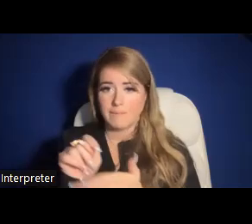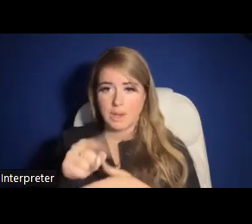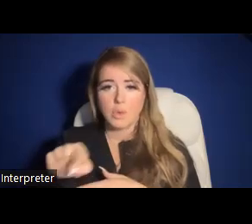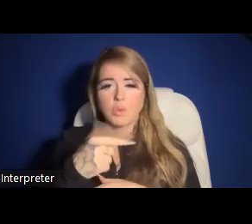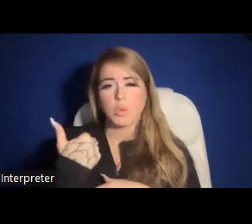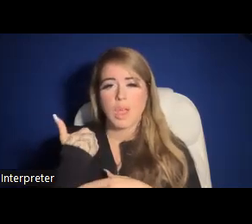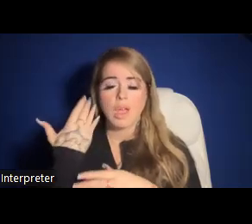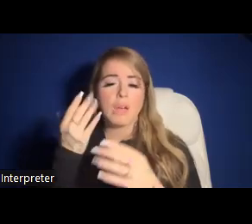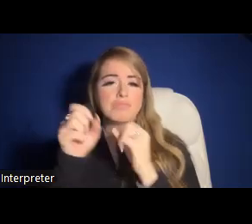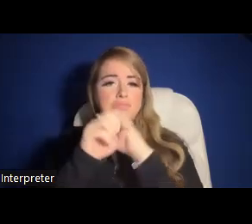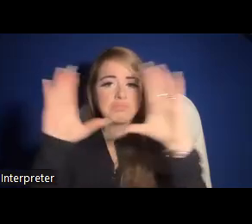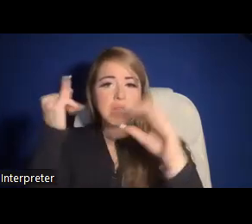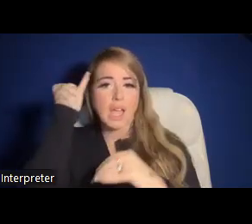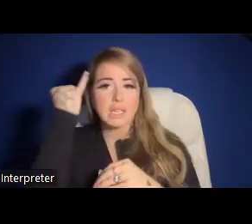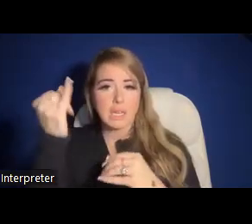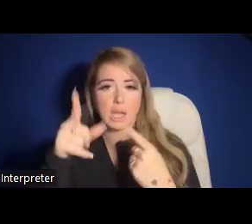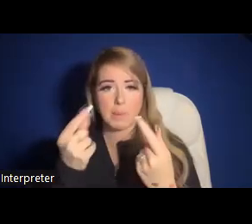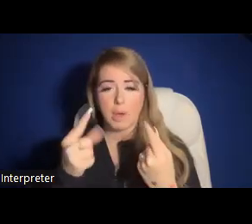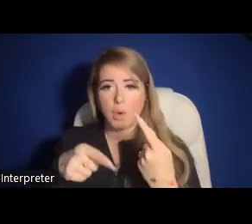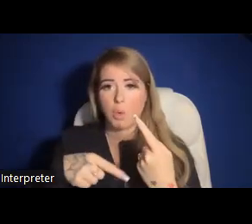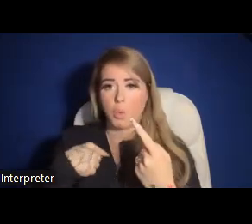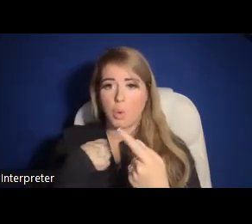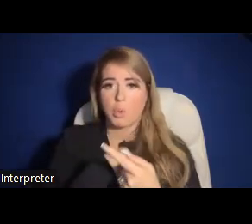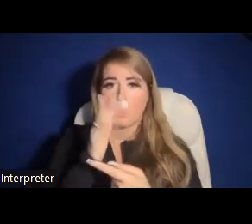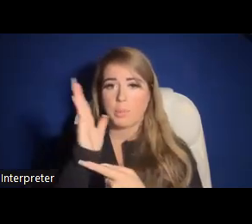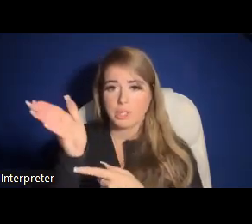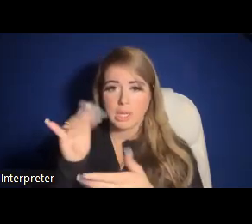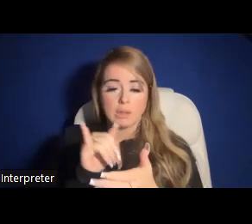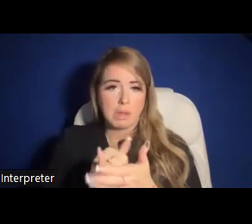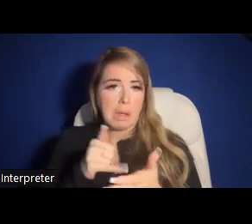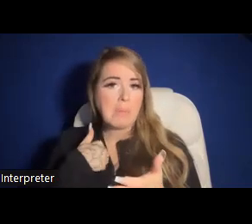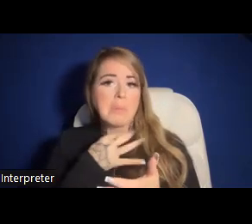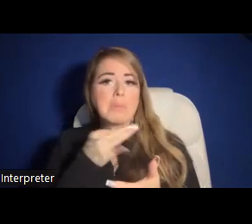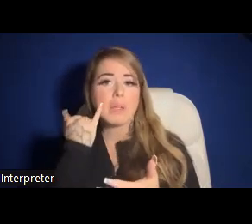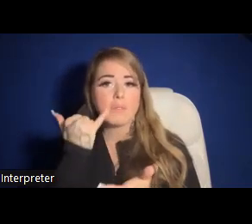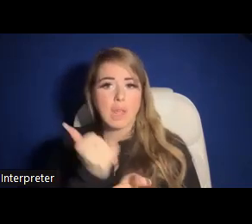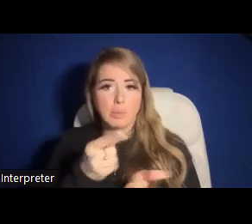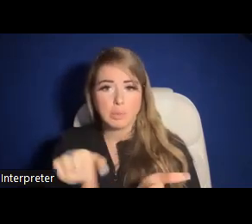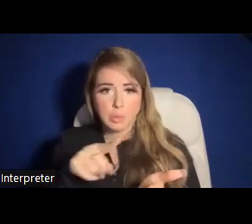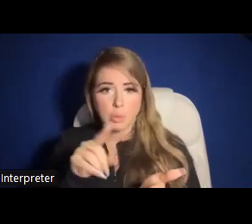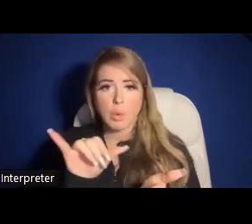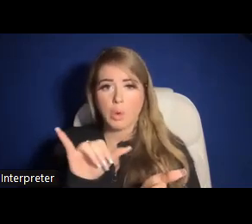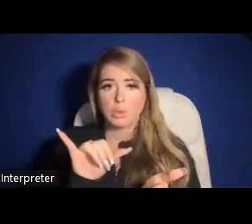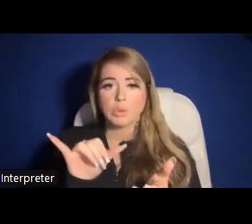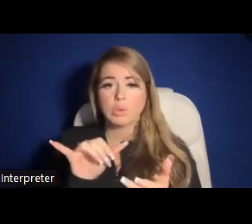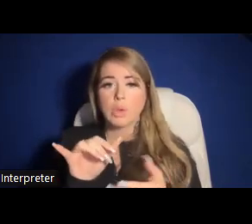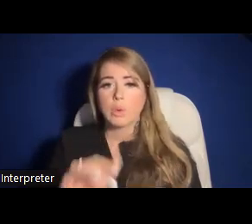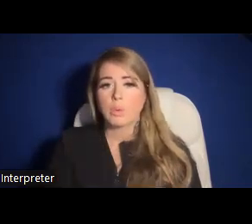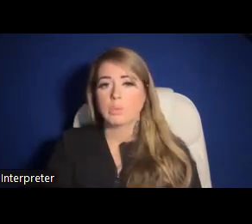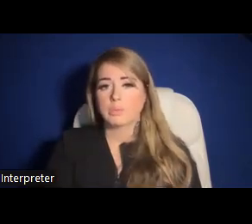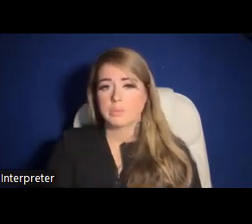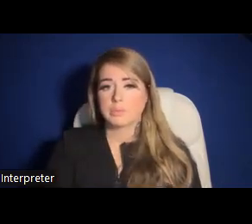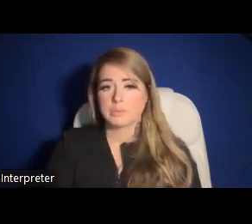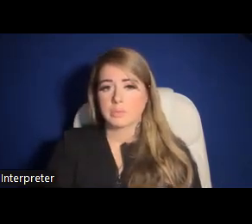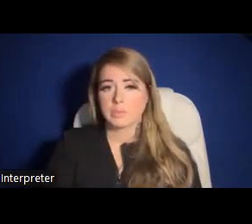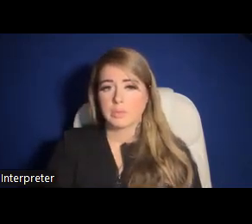of an idea of what would be presented. So I'd love to hear if that was helpful for you all as well. And then we'll